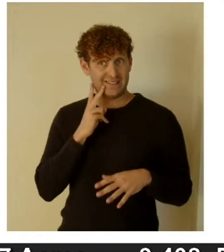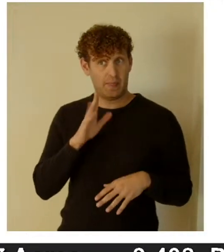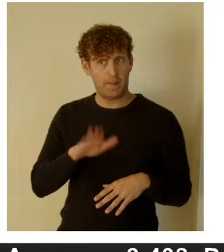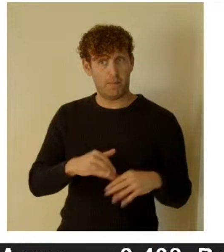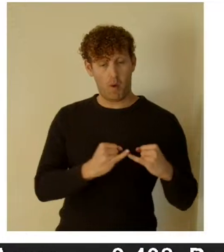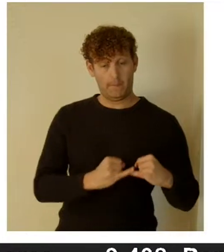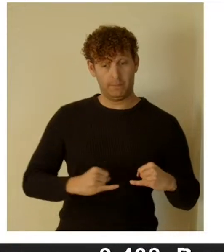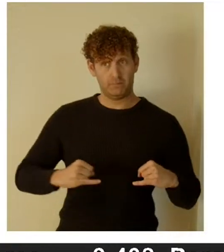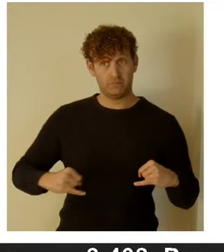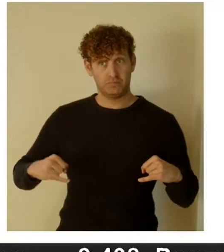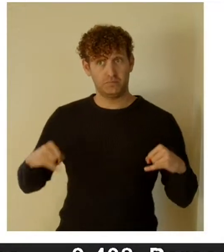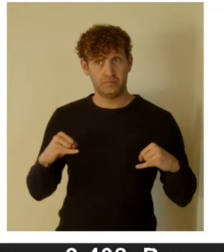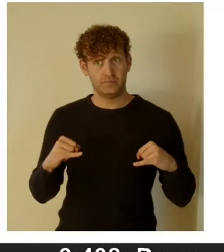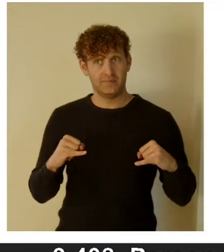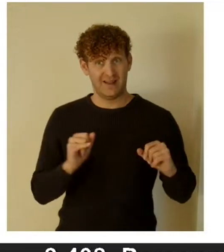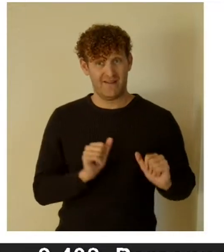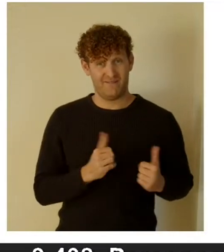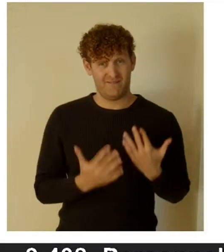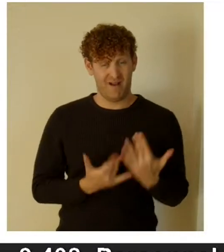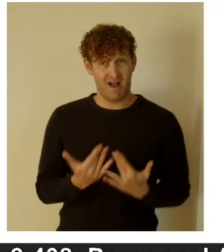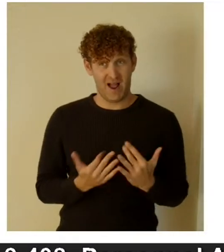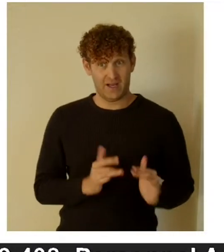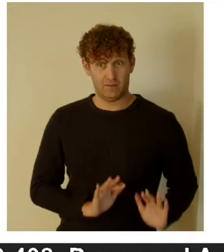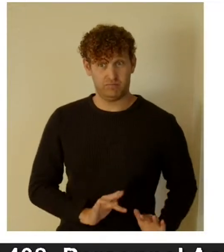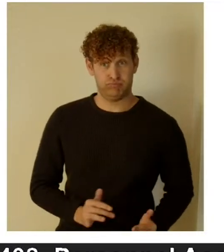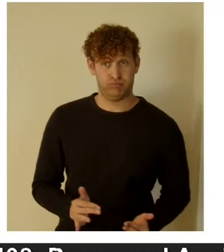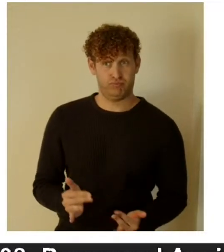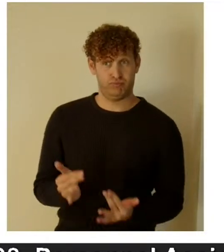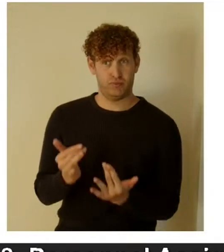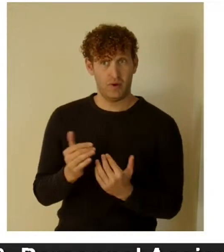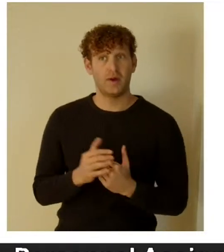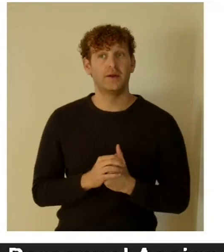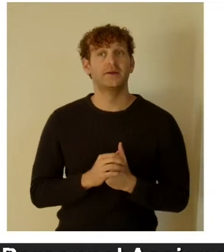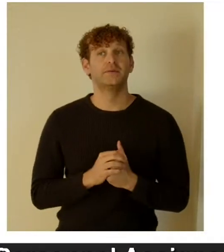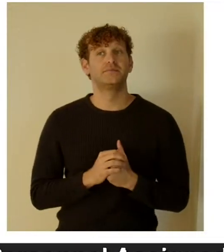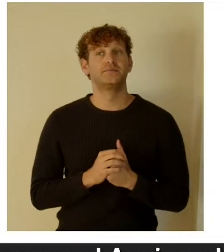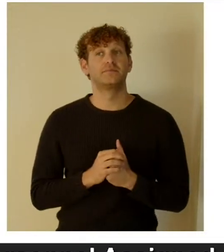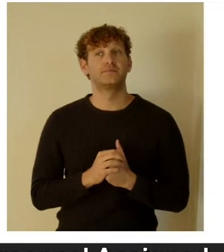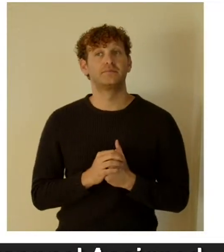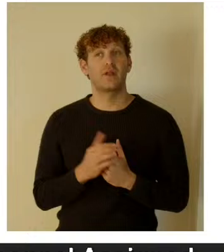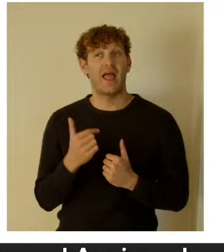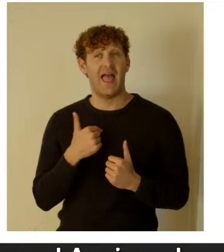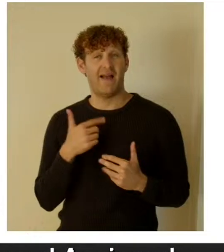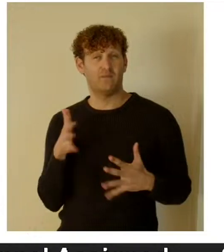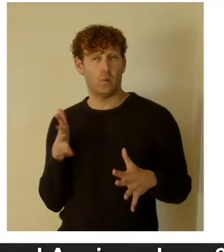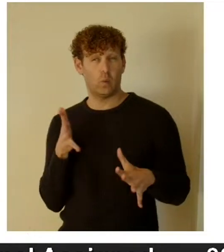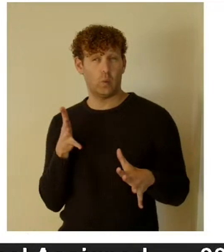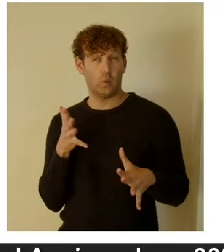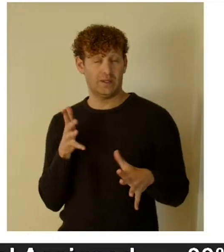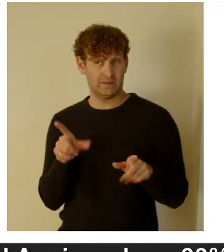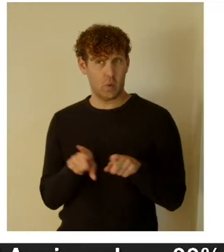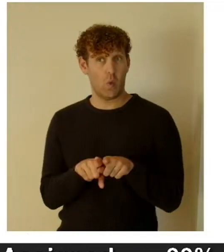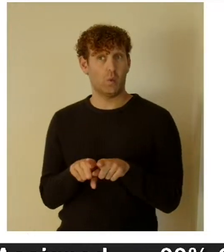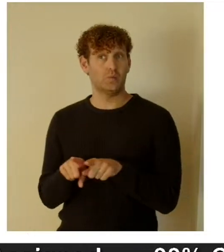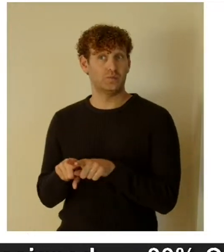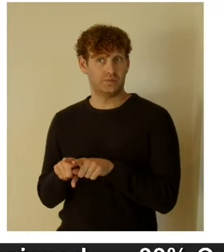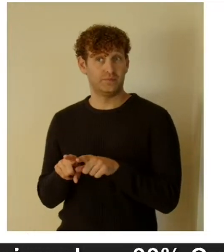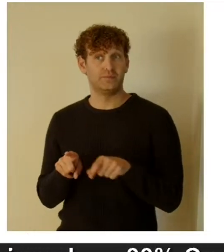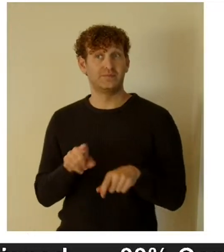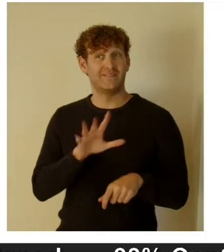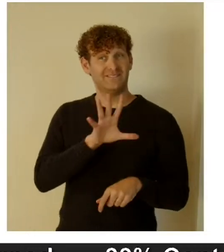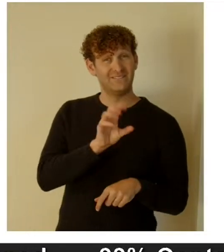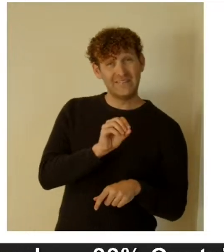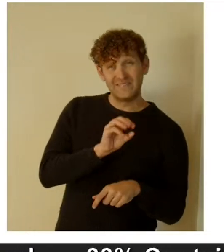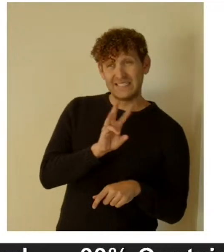up slope. Up top, though, we have this northeast wind from the northeast that's been building. We've seen some gusts 50 to 60 miles an